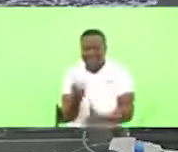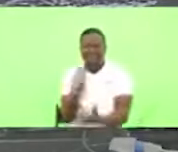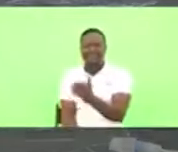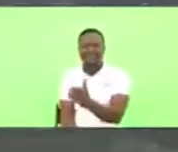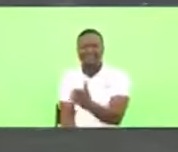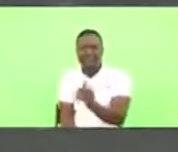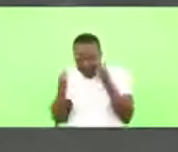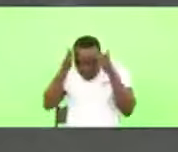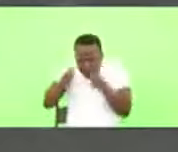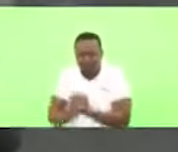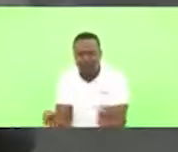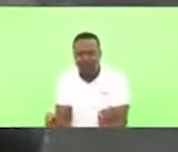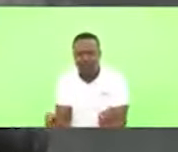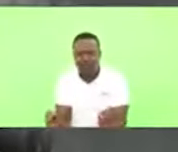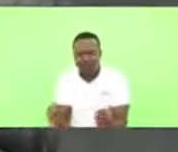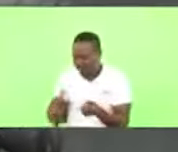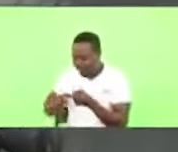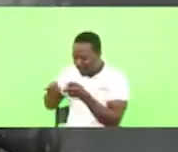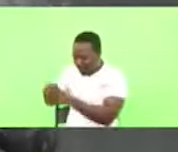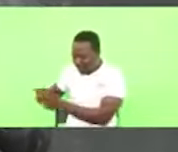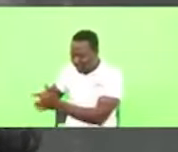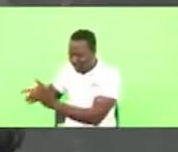between his resurrection and his death